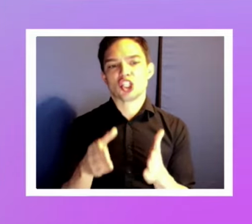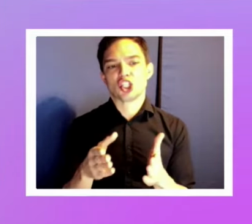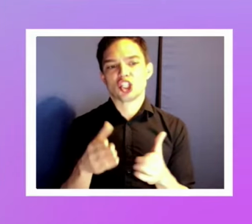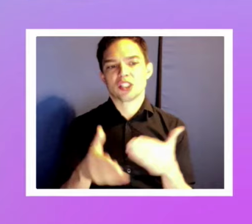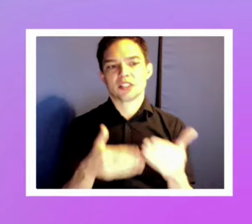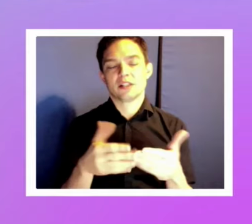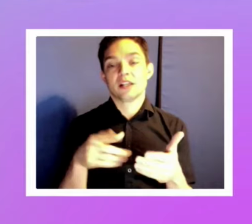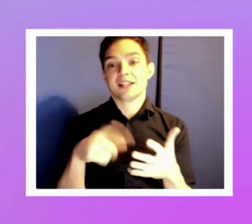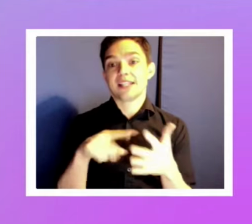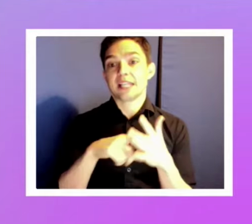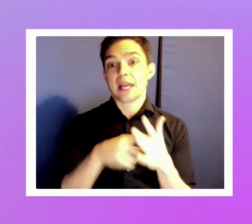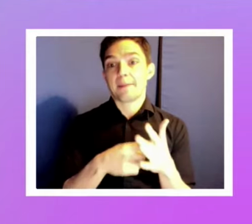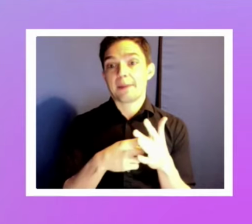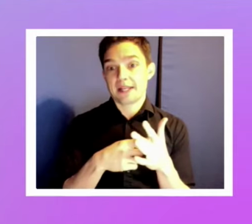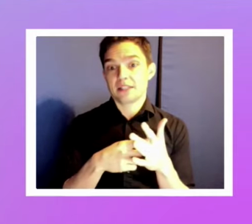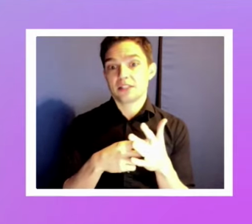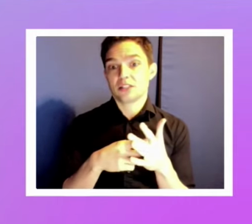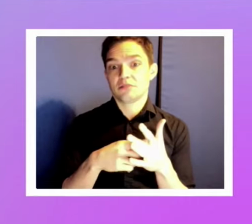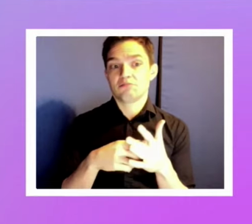those implementers are,